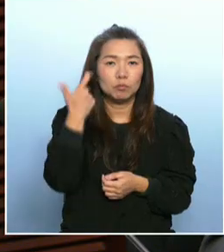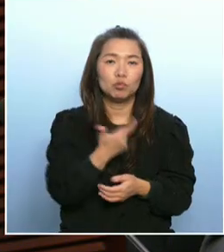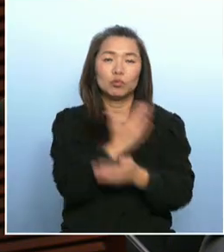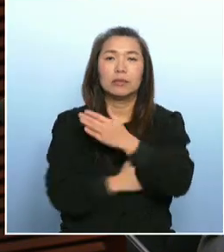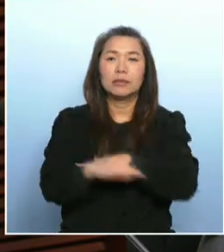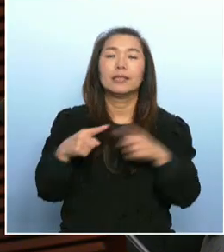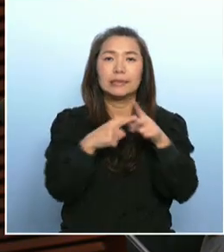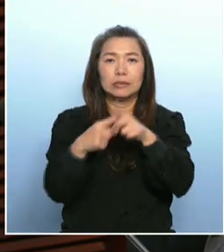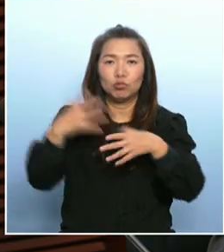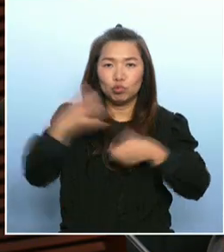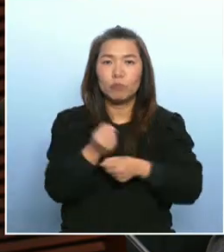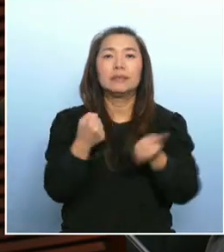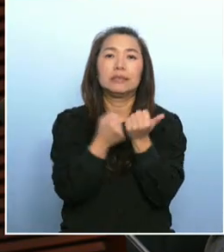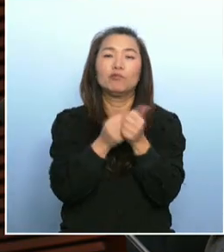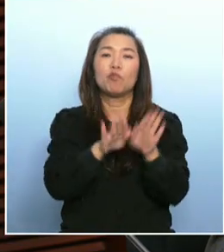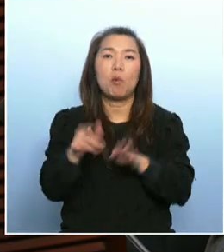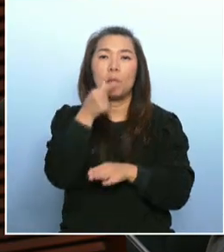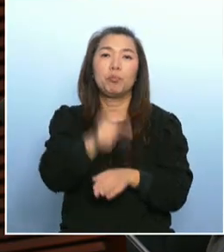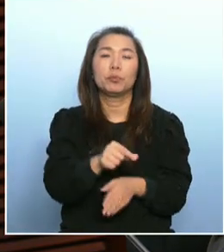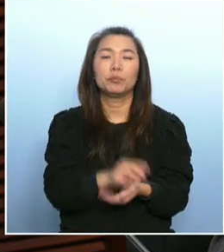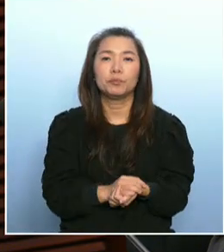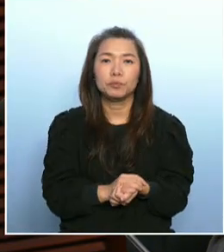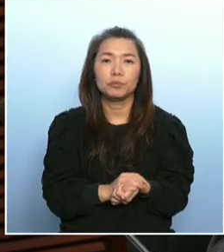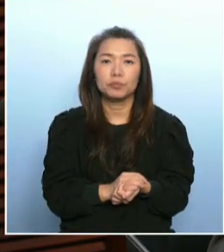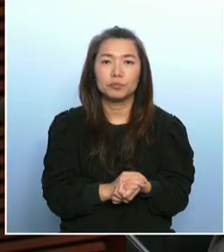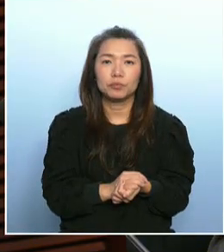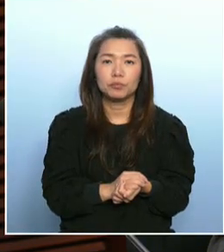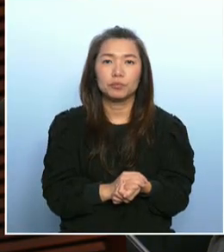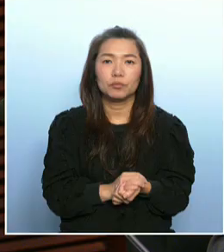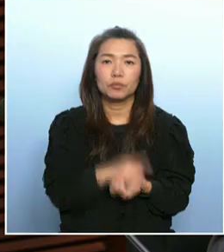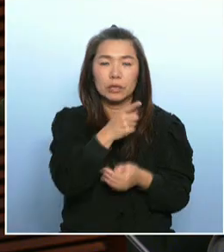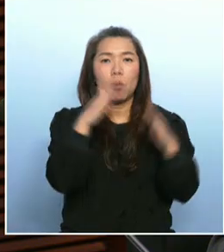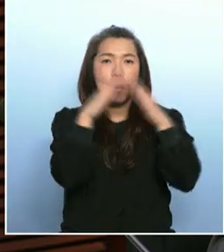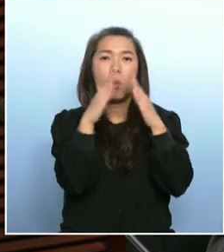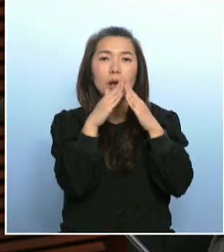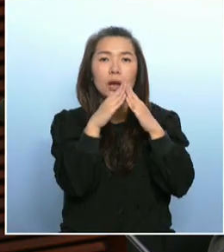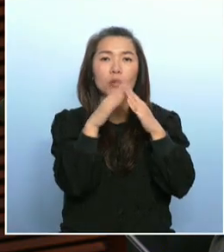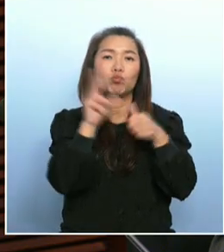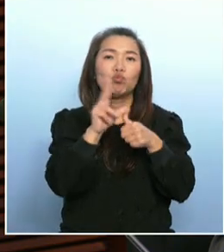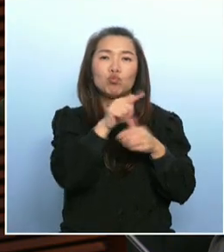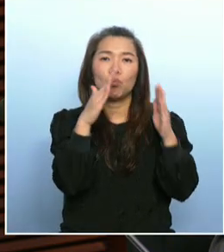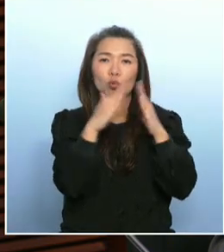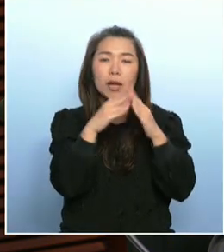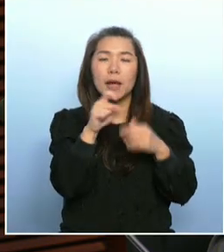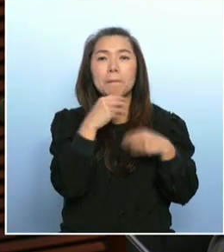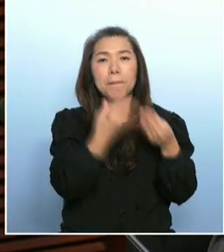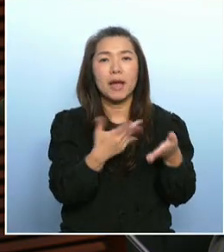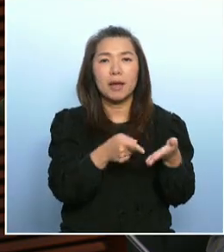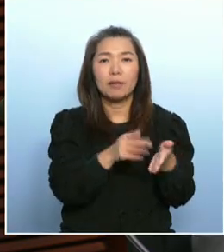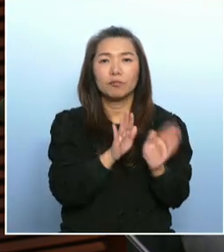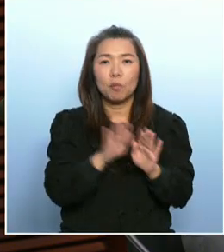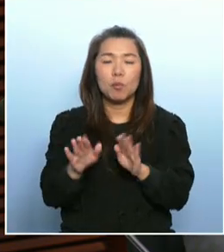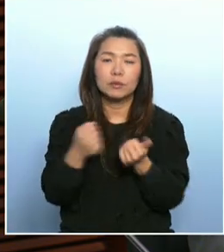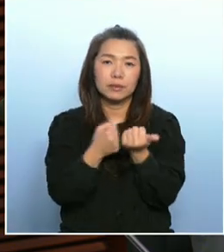respiratory device. We do have a integrated support service for such patients to